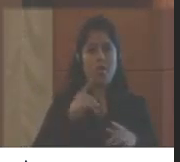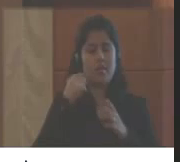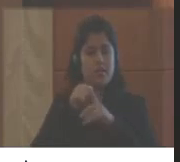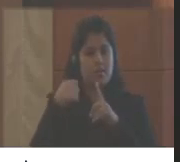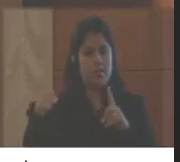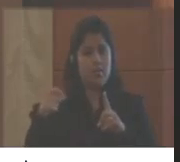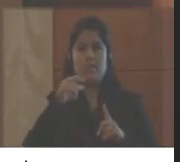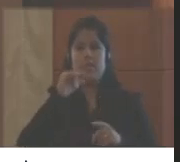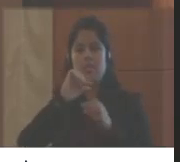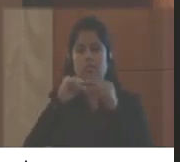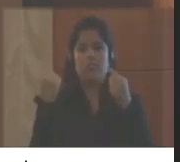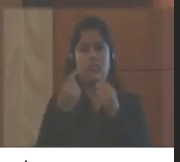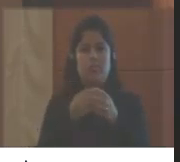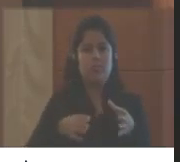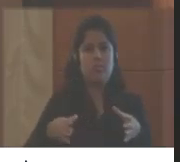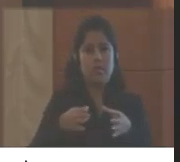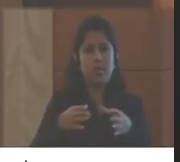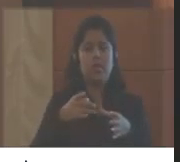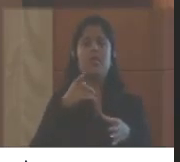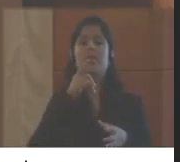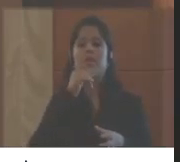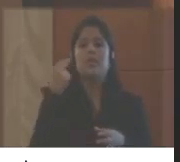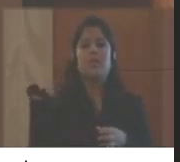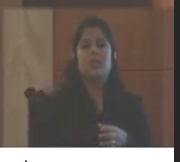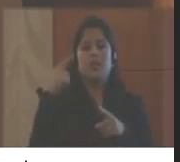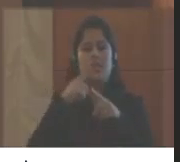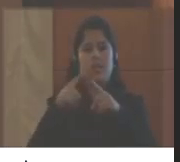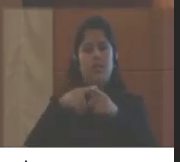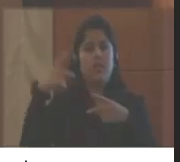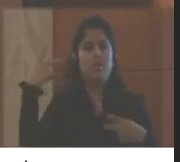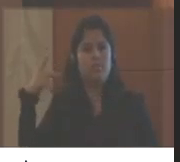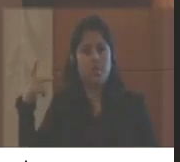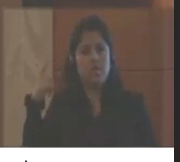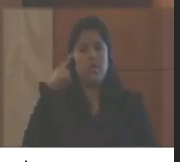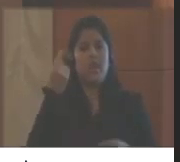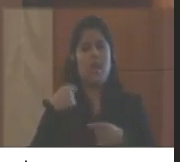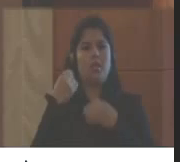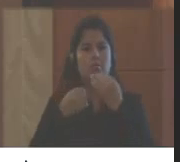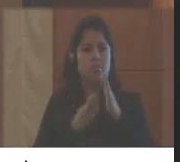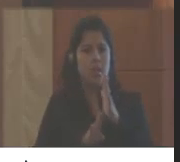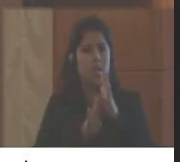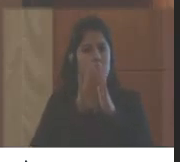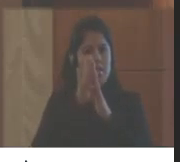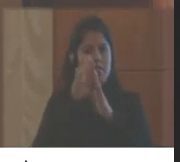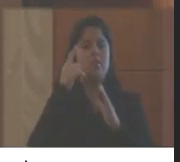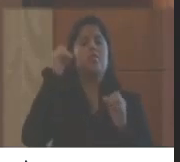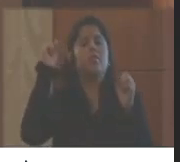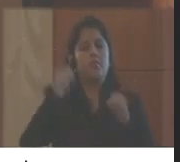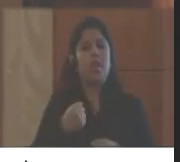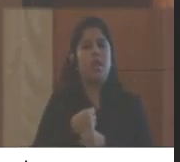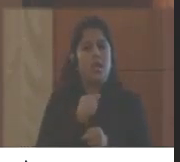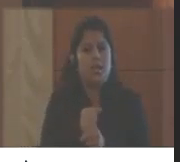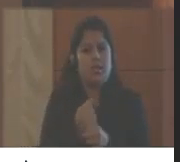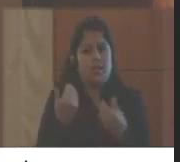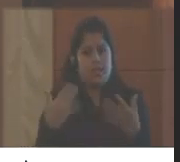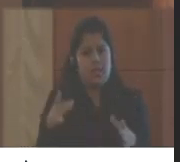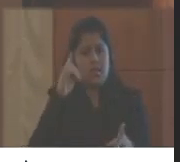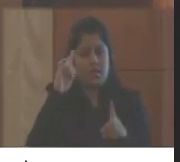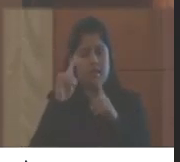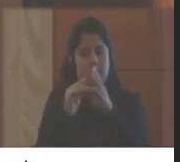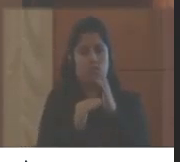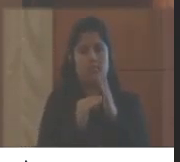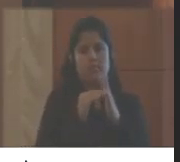unit for risk management, and this is being replicated in a structural scheme in accordance with our constitution